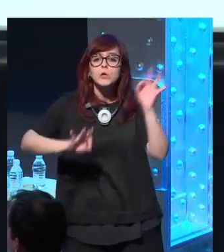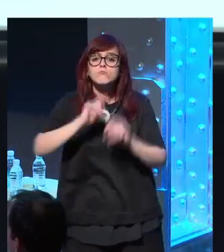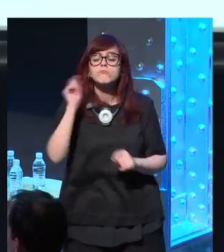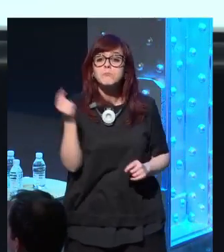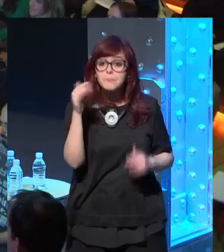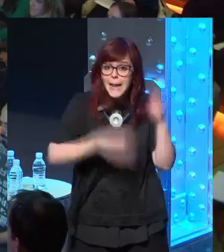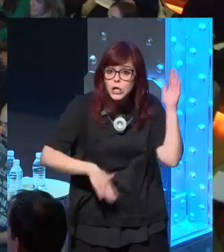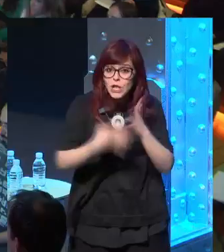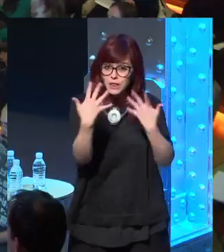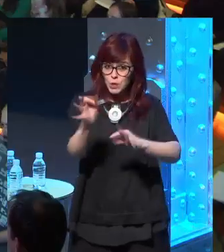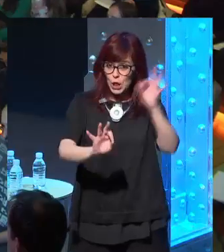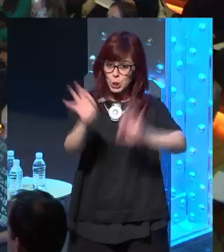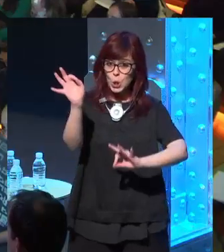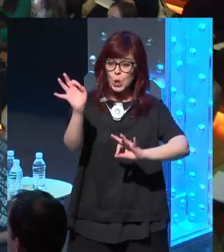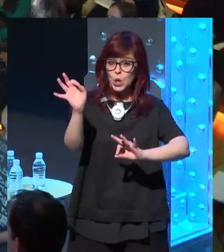Less? 10%?